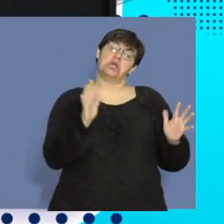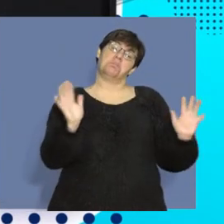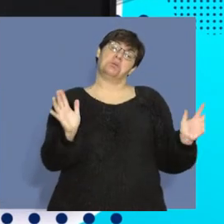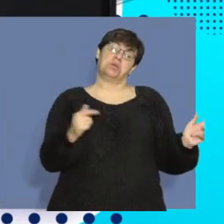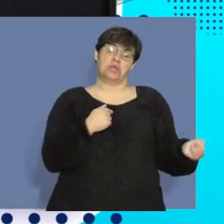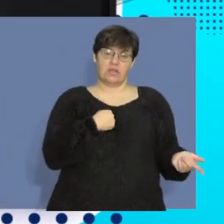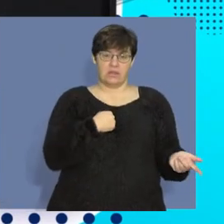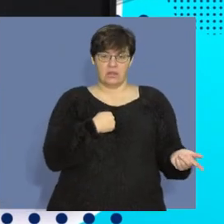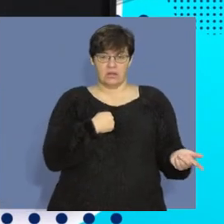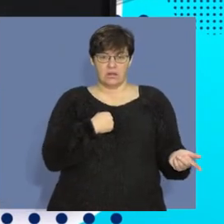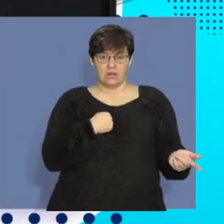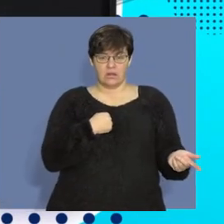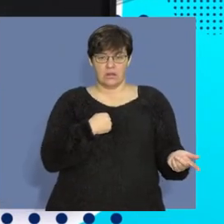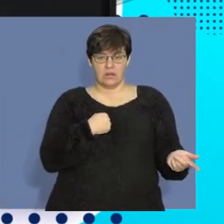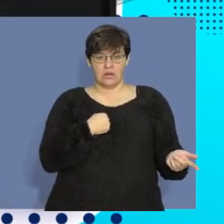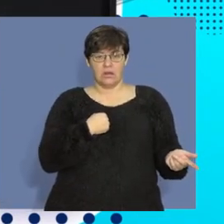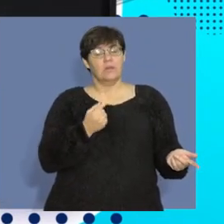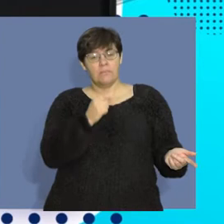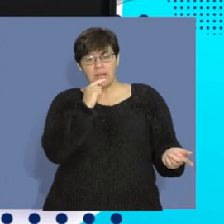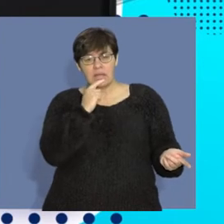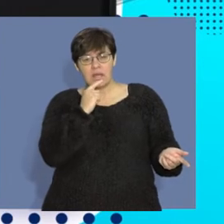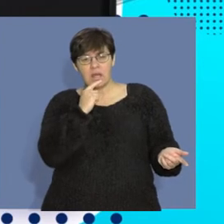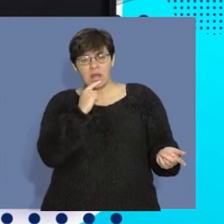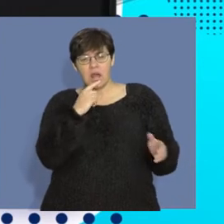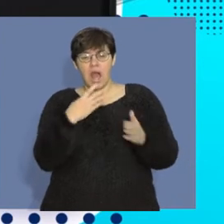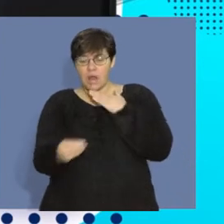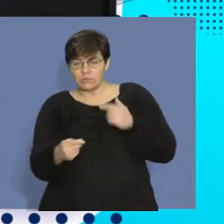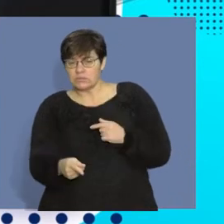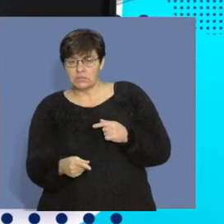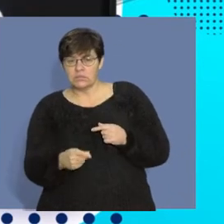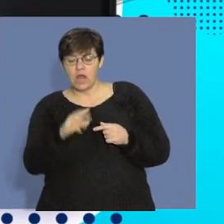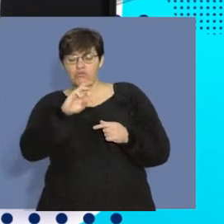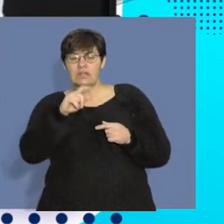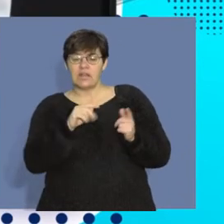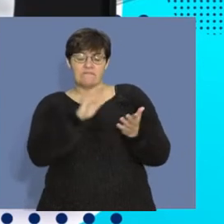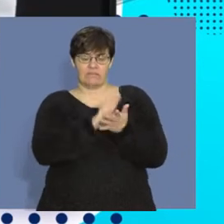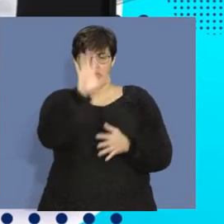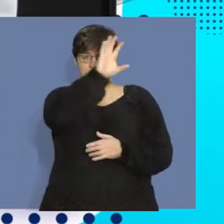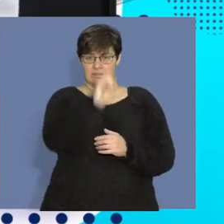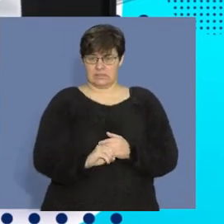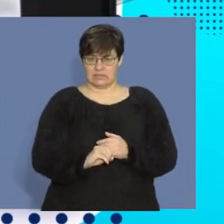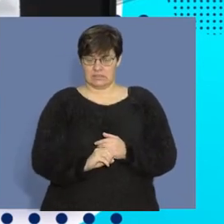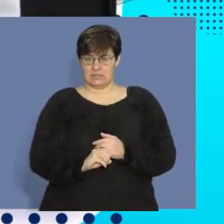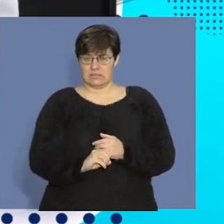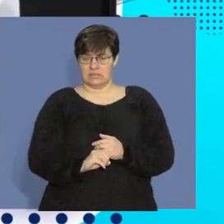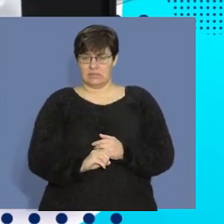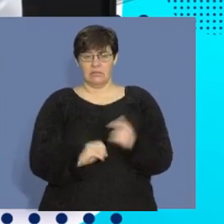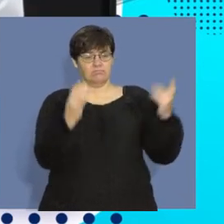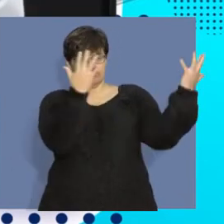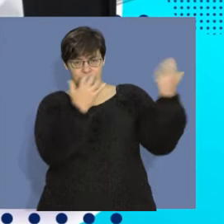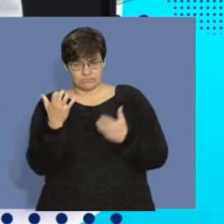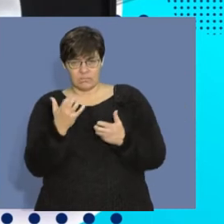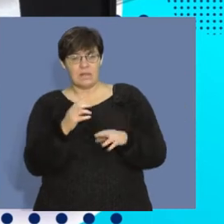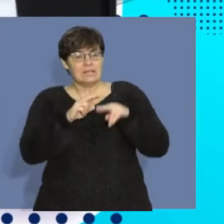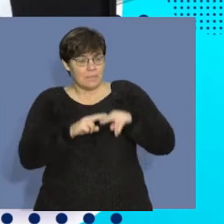means, therefore, that the lesser output VAT there is. Because remember, your VAT rate of 15% is going to be